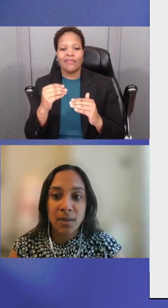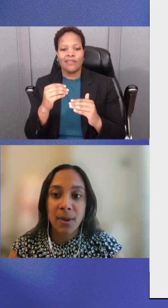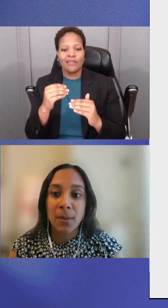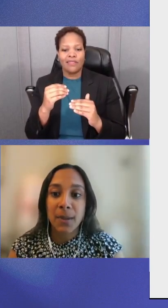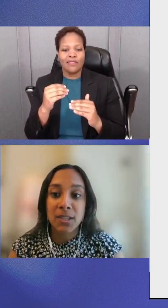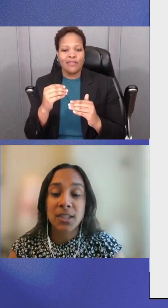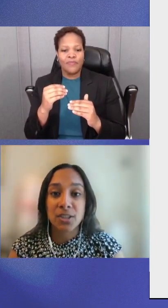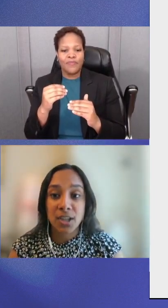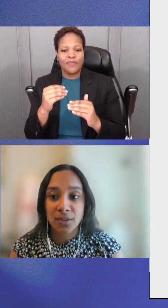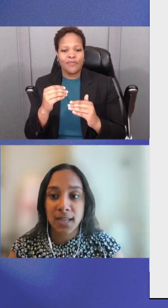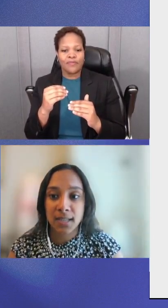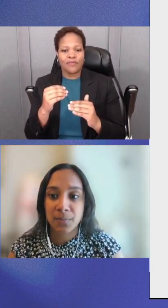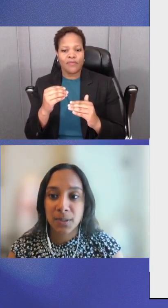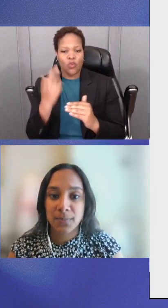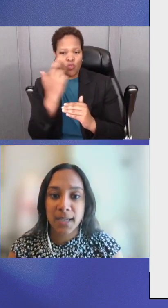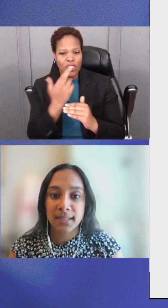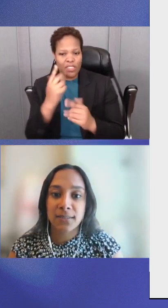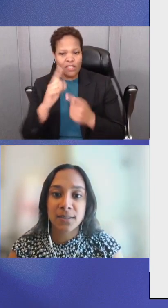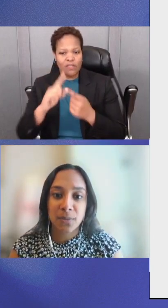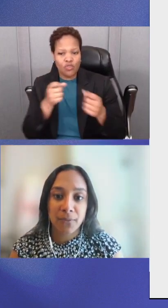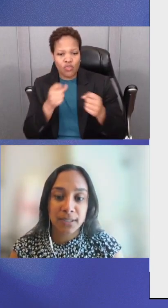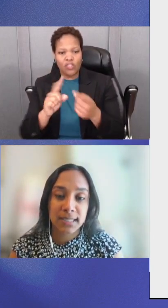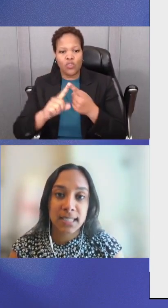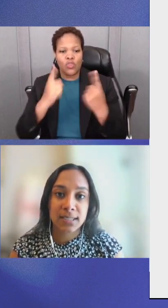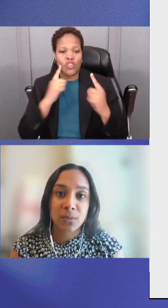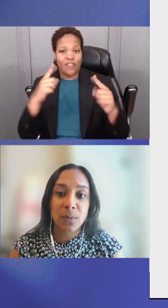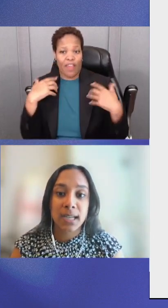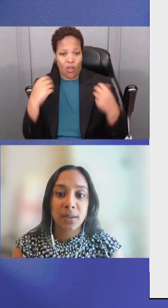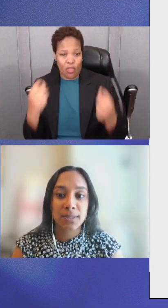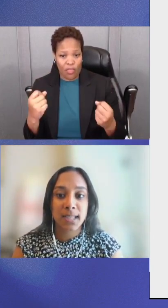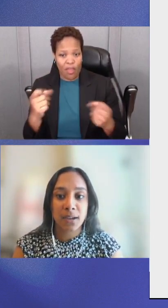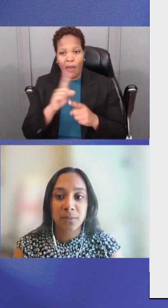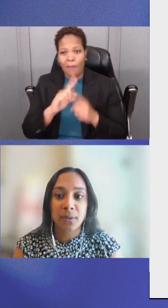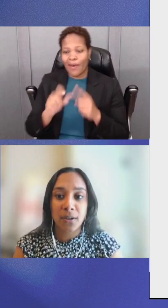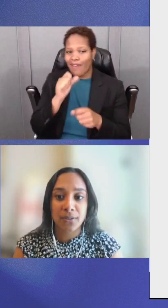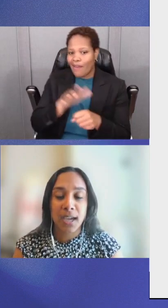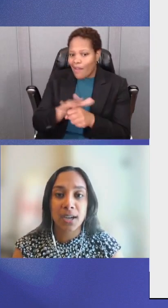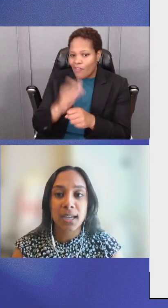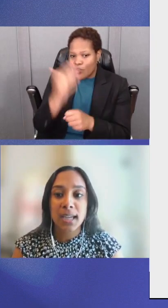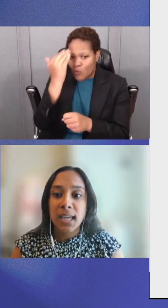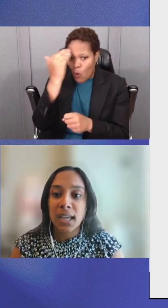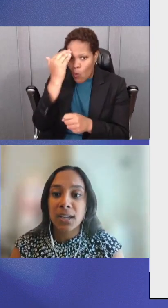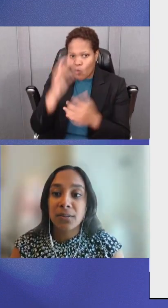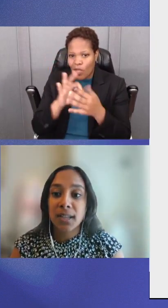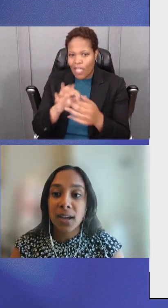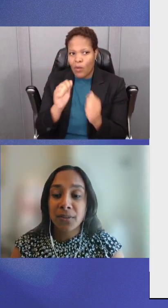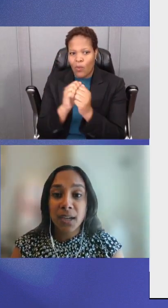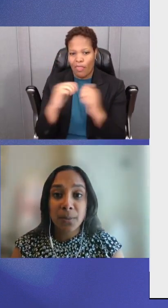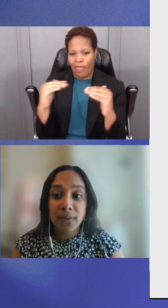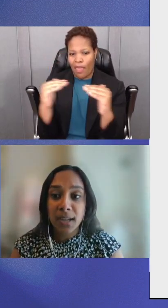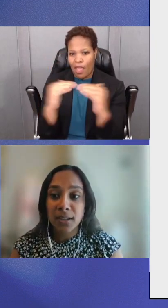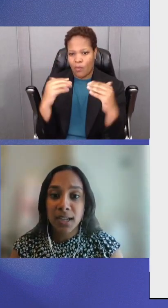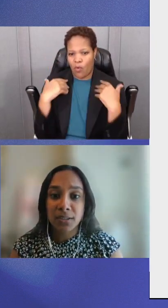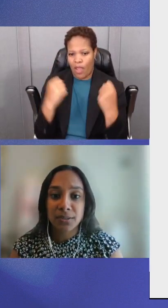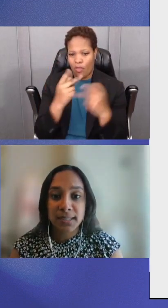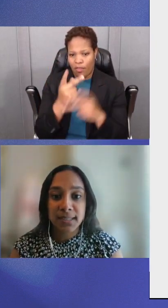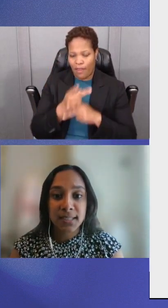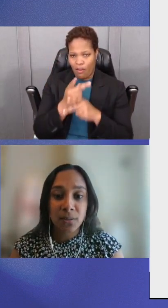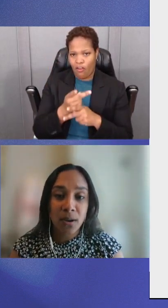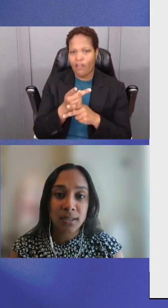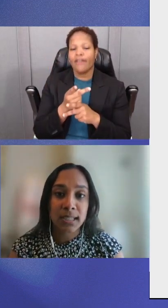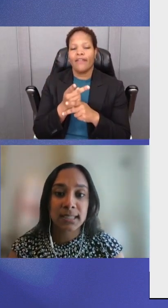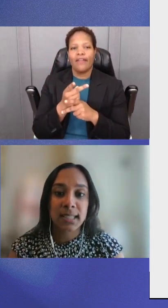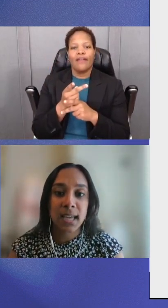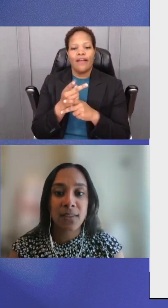known about patient-generated perspectives and preferences when it comes to equitable healthcare, including healthcare provider characteristics